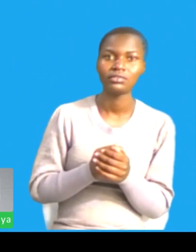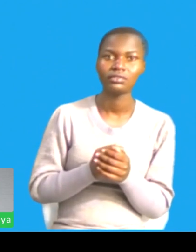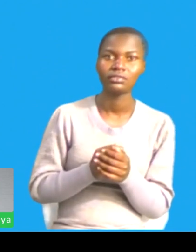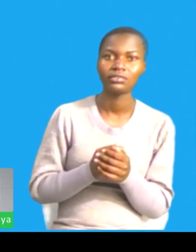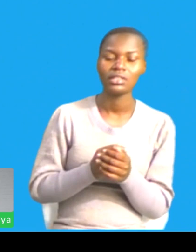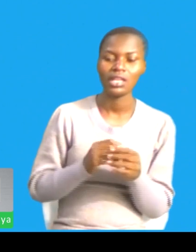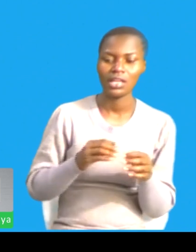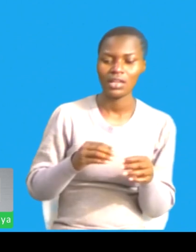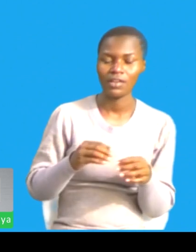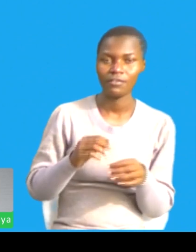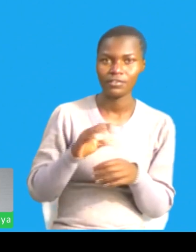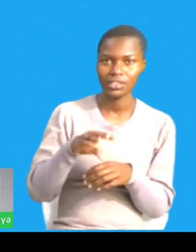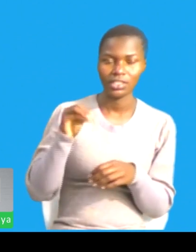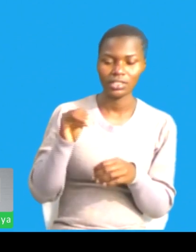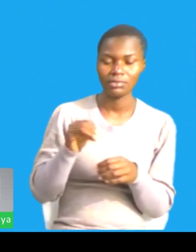also supports